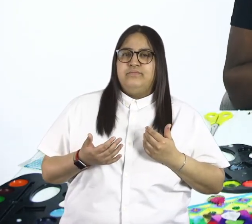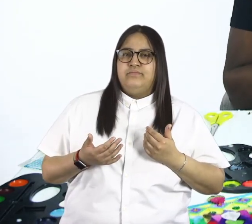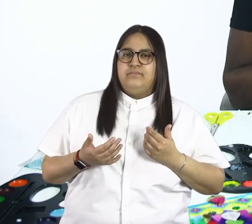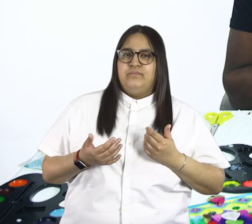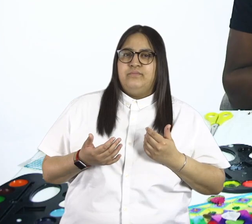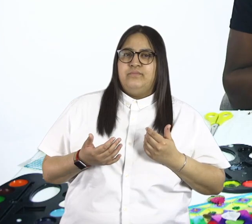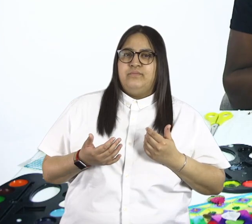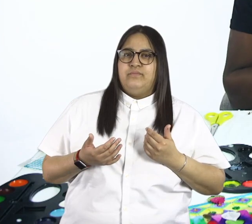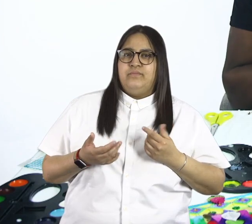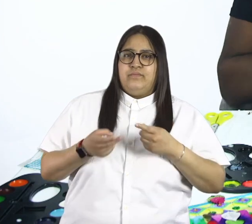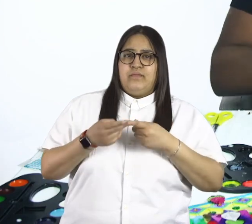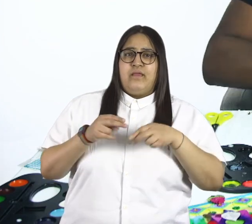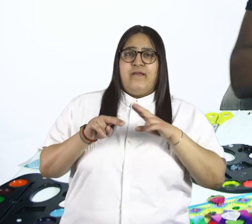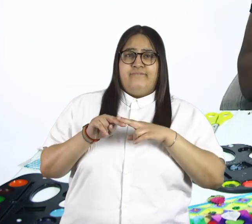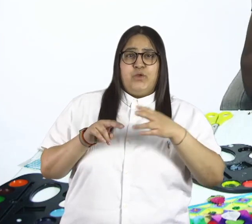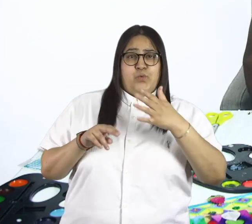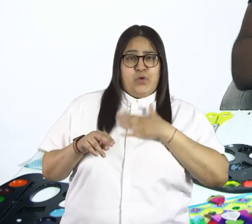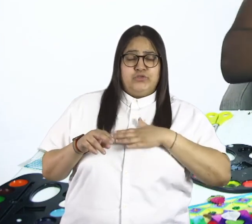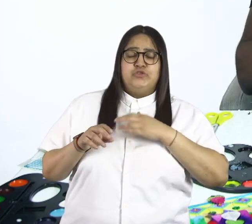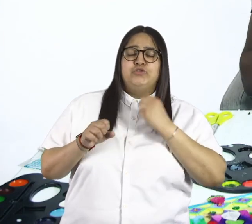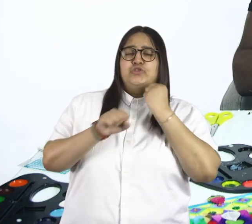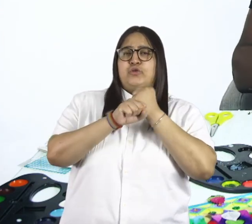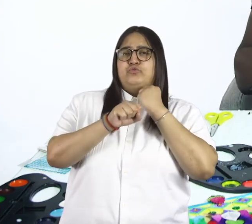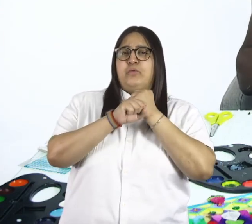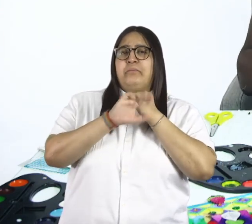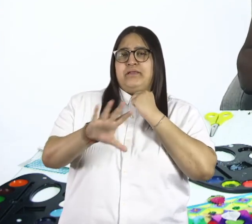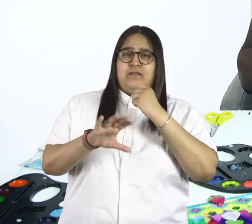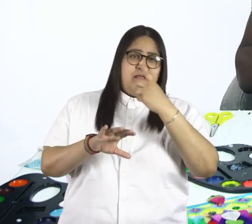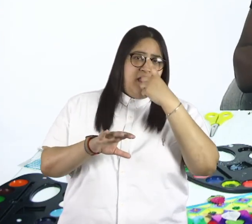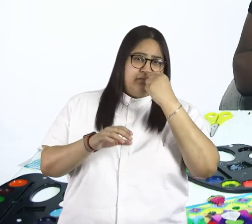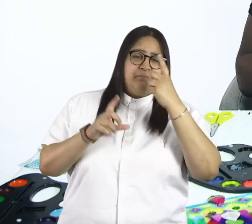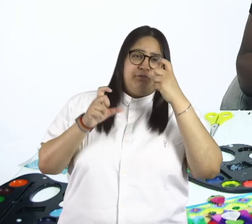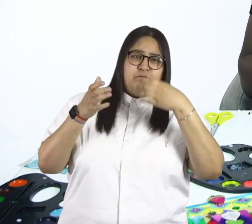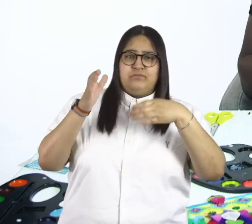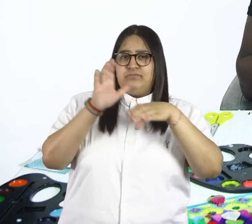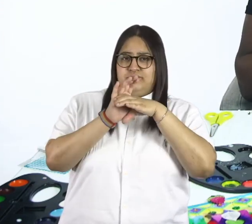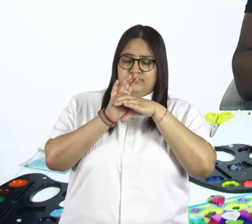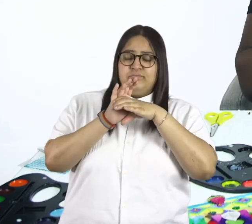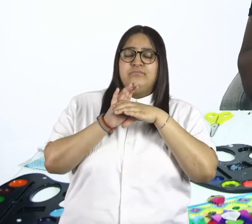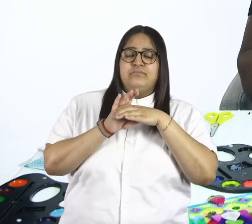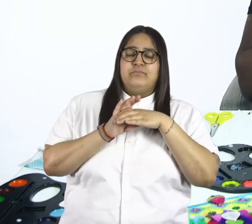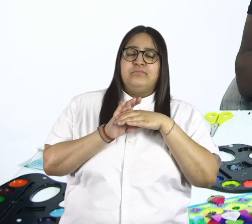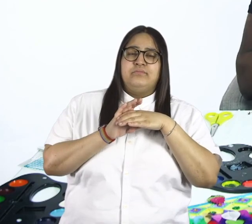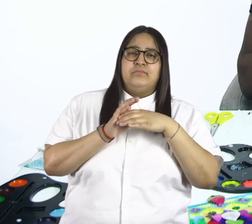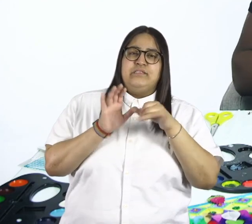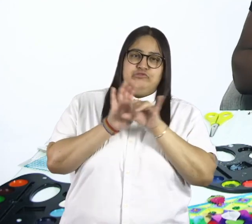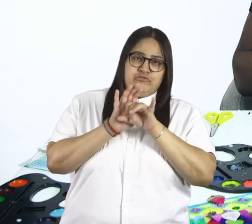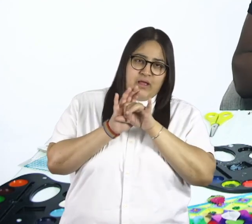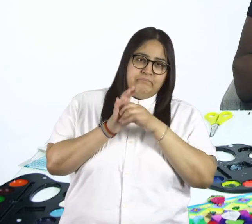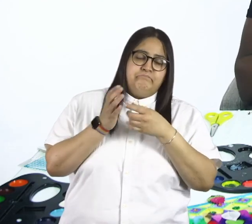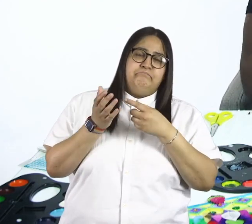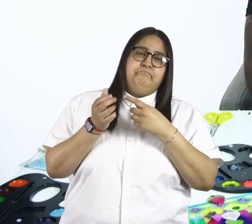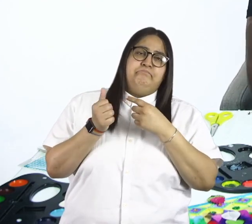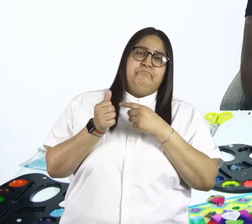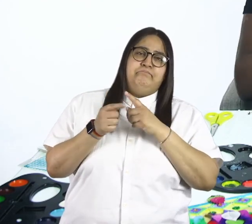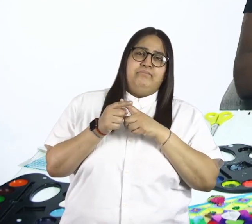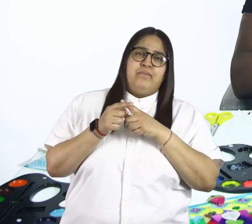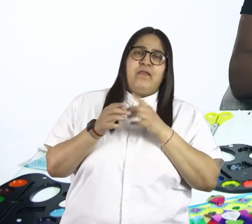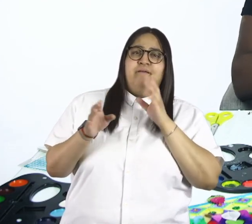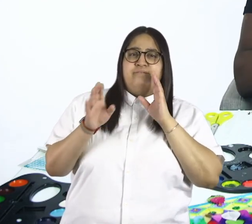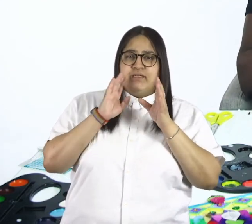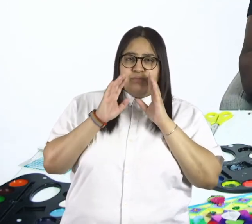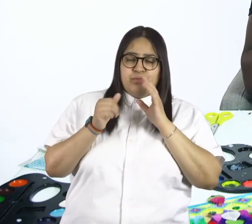If you would like, if you're on social media, feel free to upload your pictures of your headpiece and tag us on Instagram at UKON